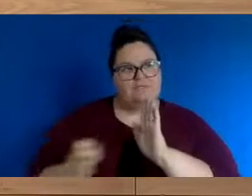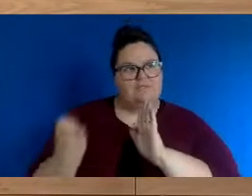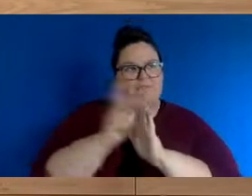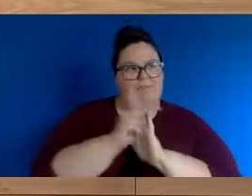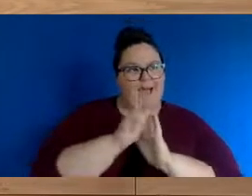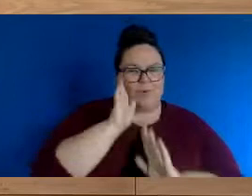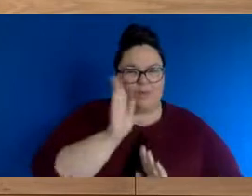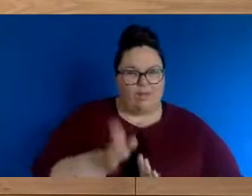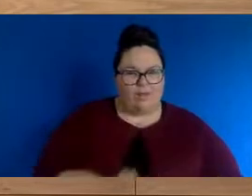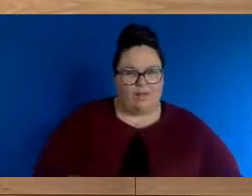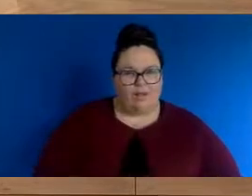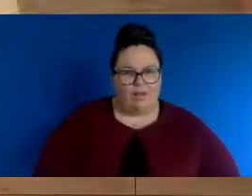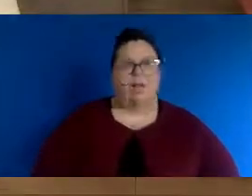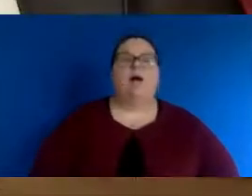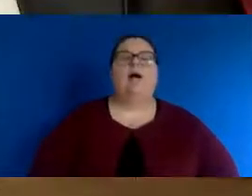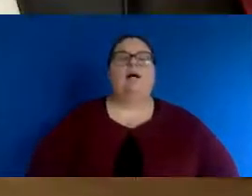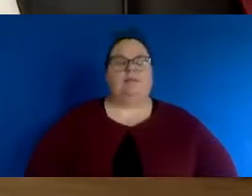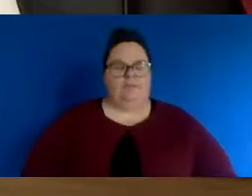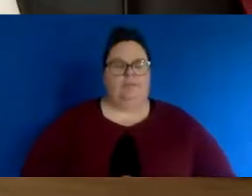Well, first of all,